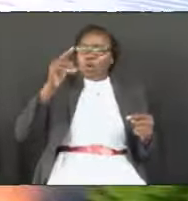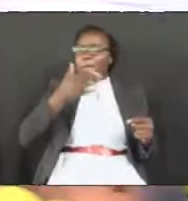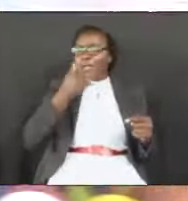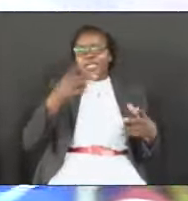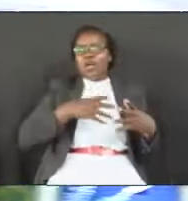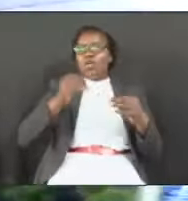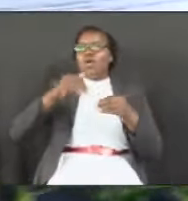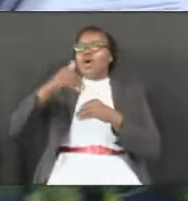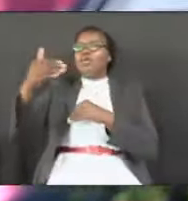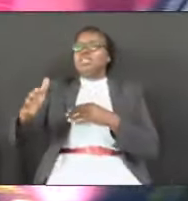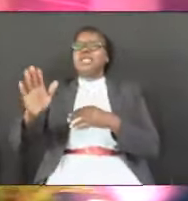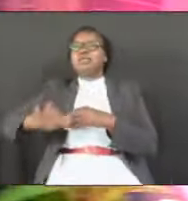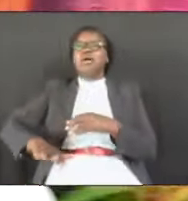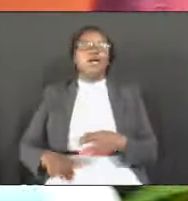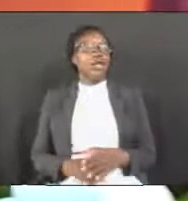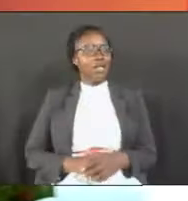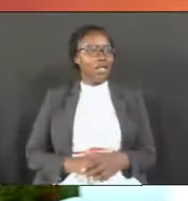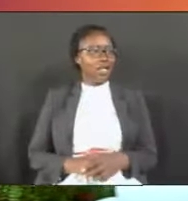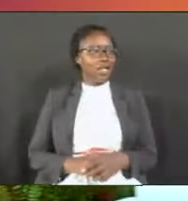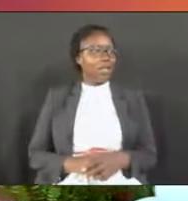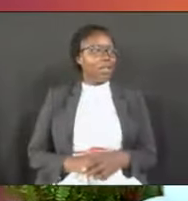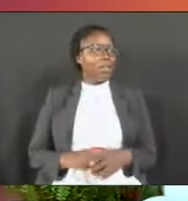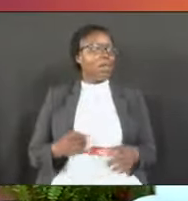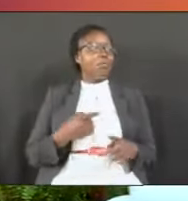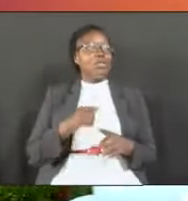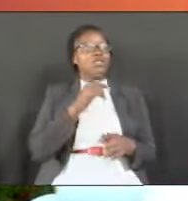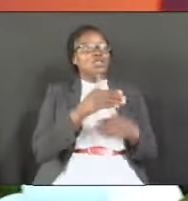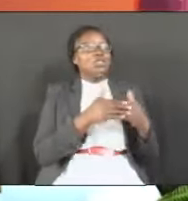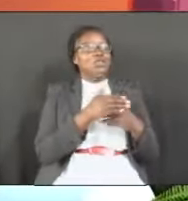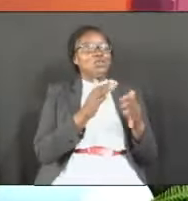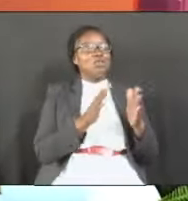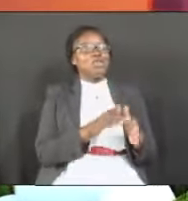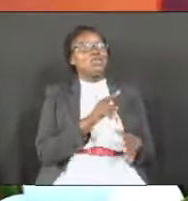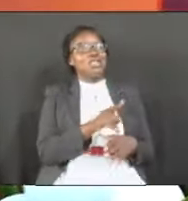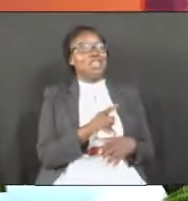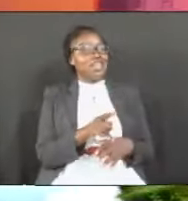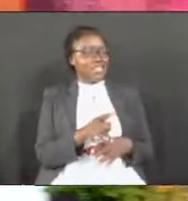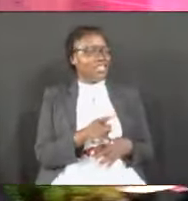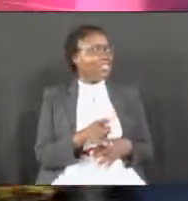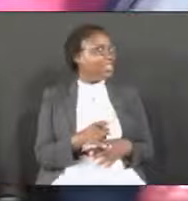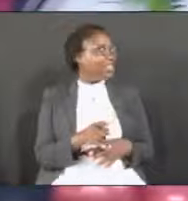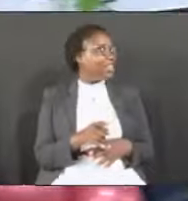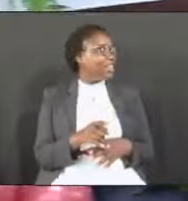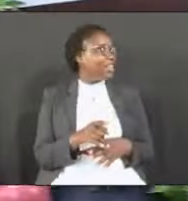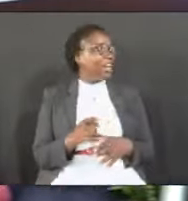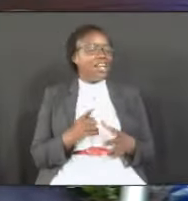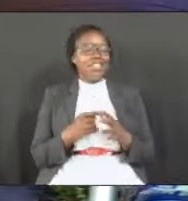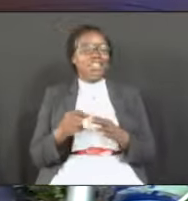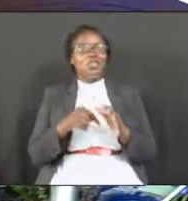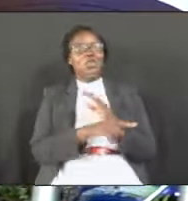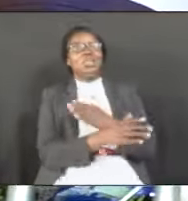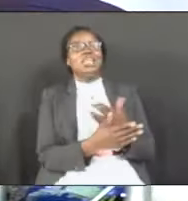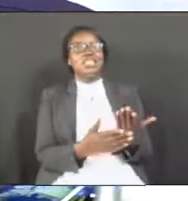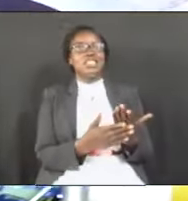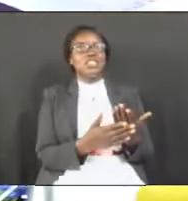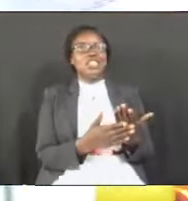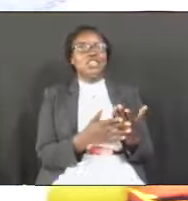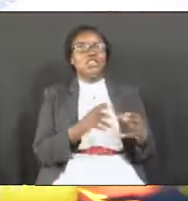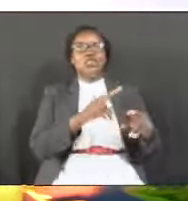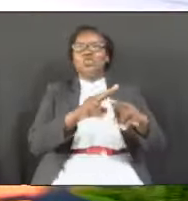gate than park close to this person. You go park here and then you walk here. You come, you